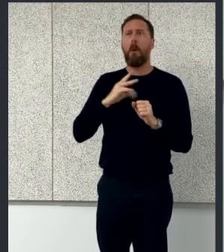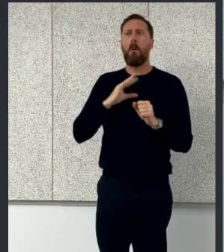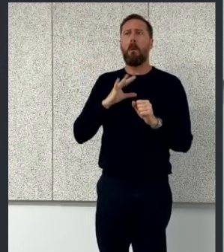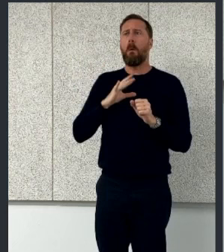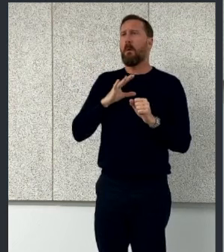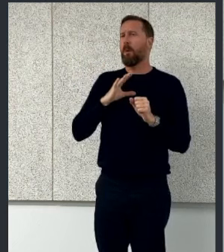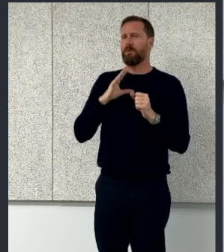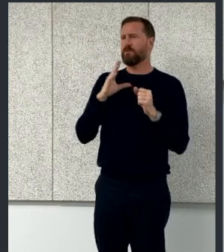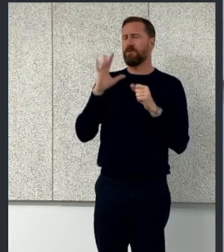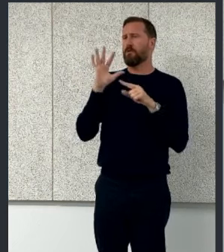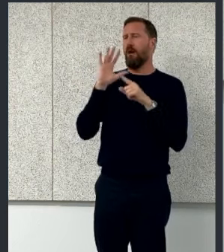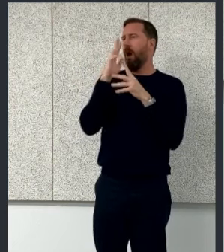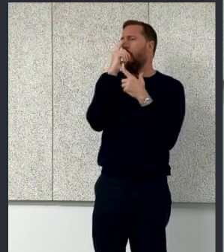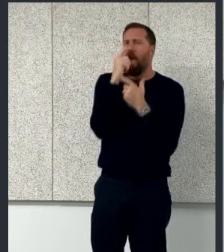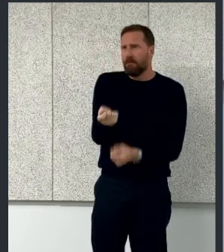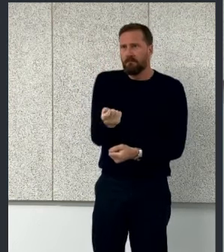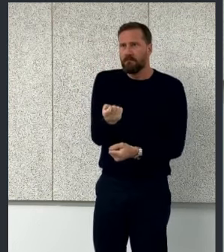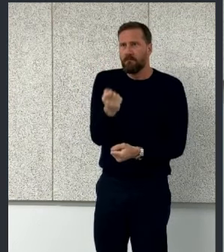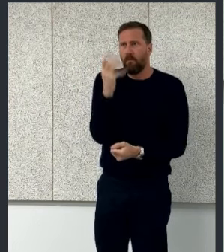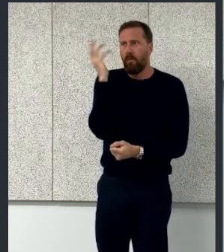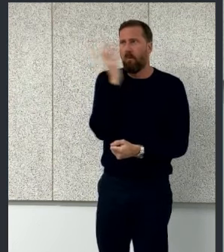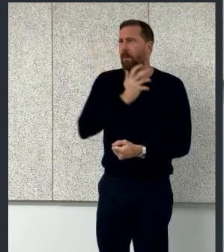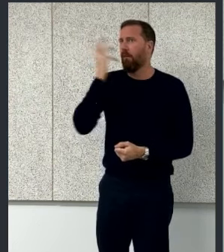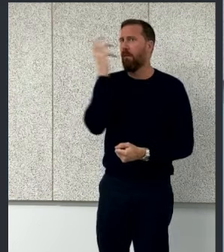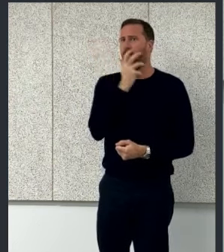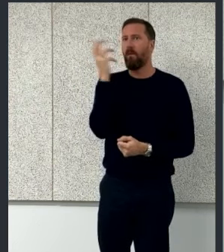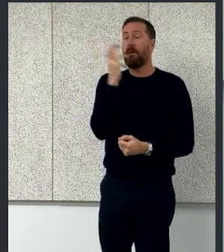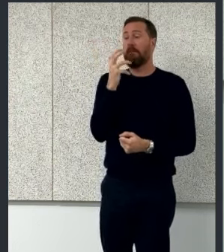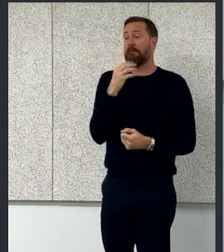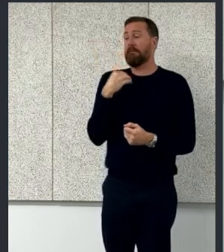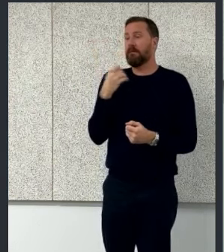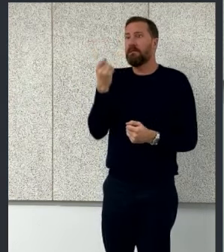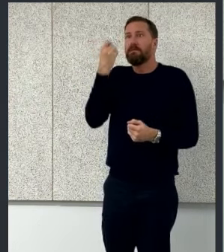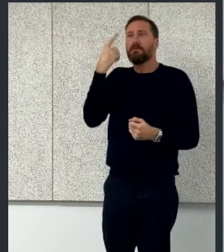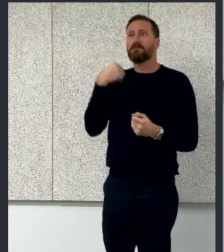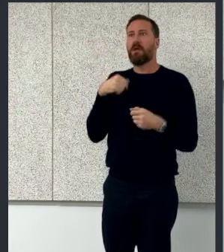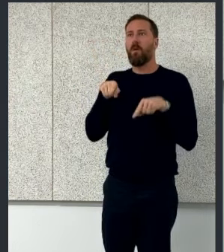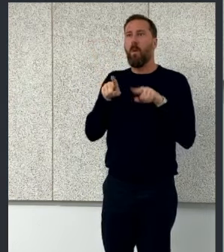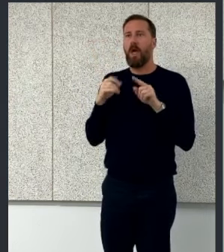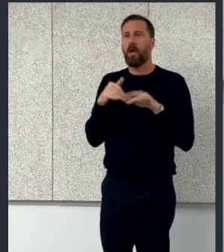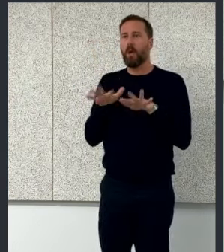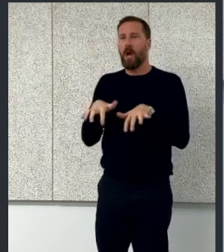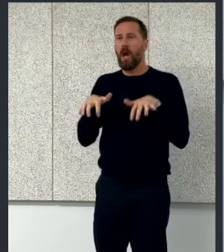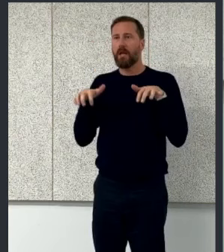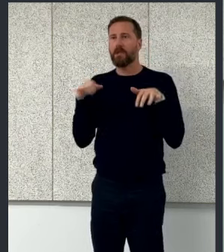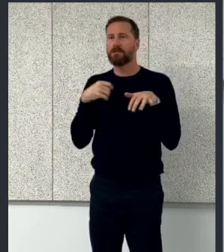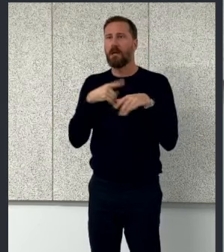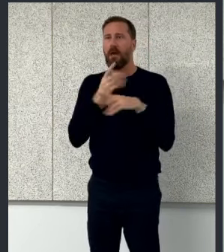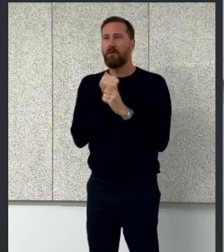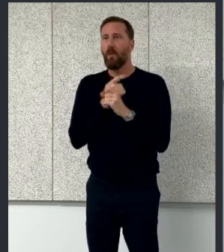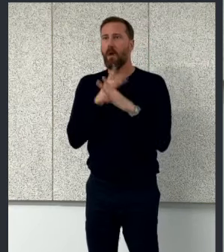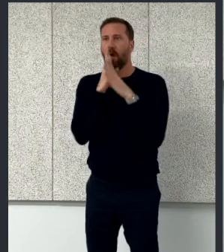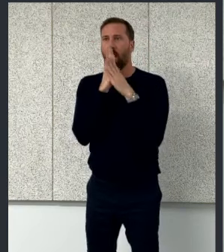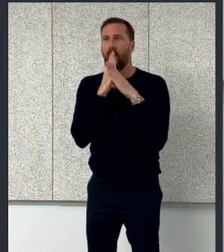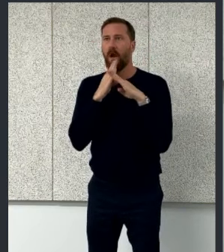It was just riveting. And the audience, you could hear a pin drop. It was just spectacular.